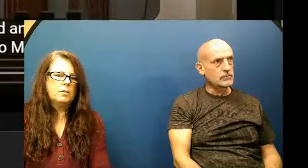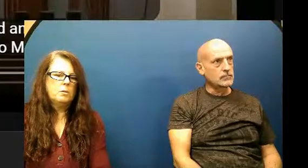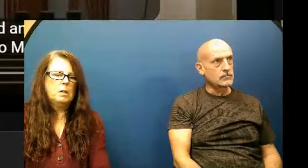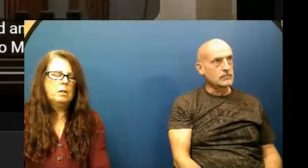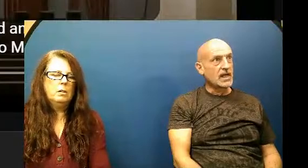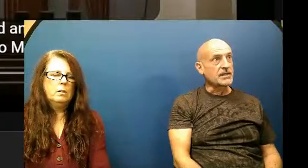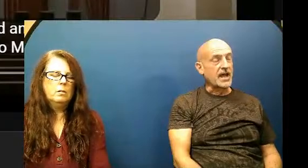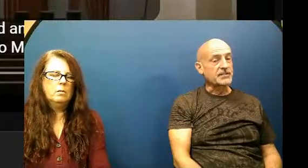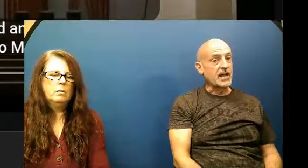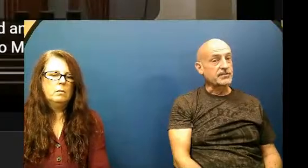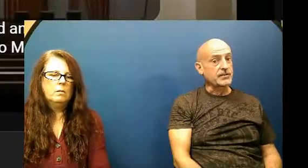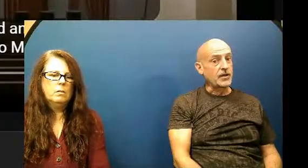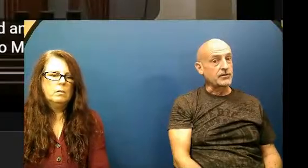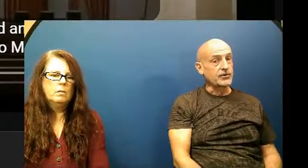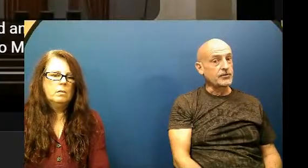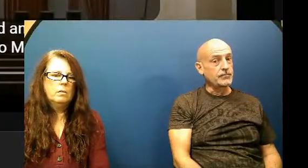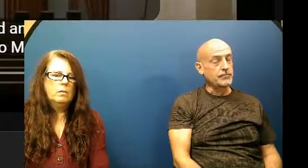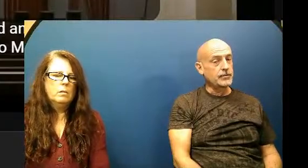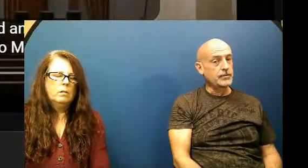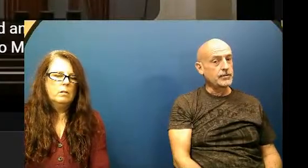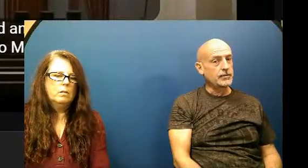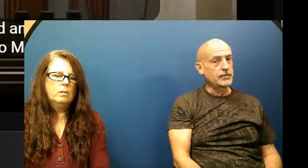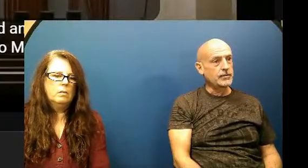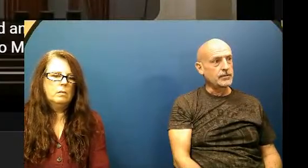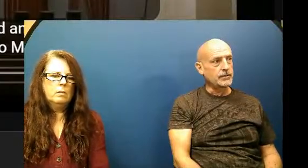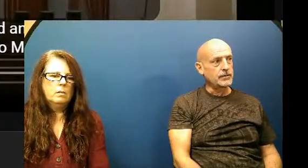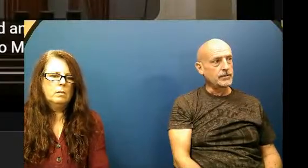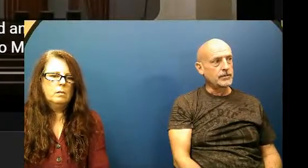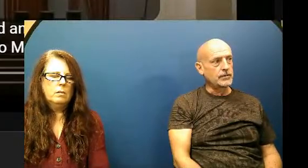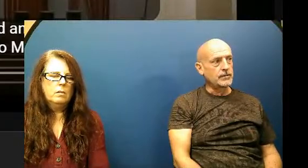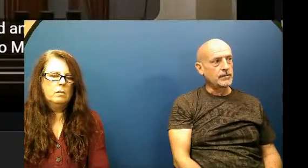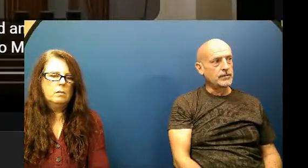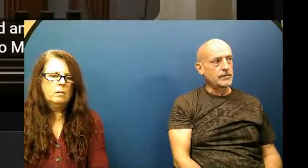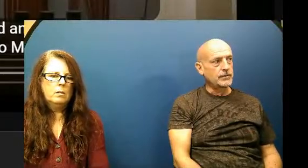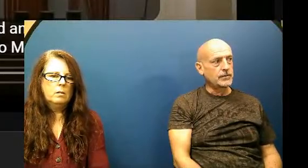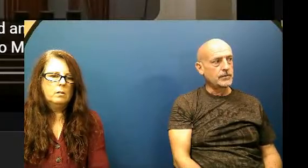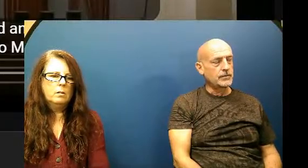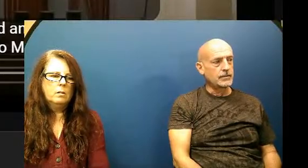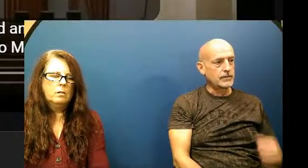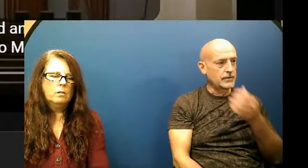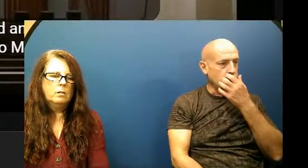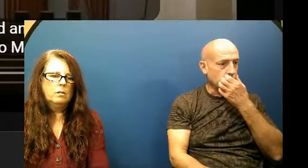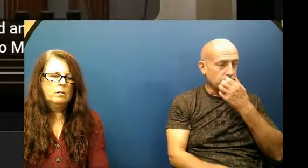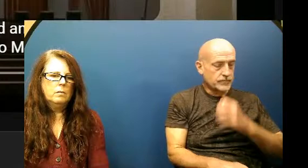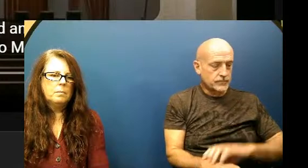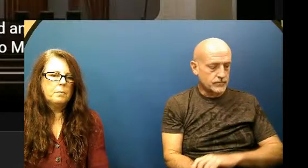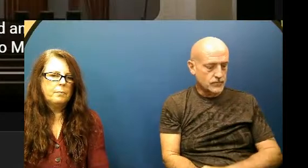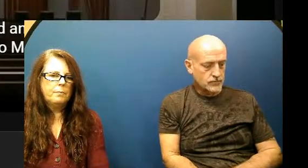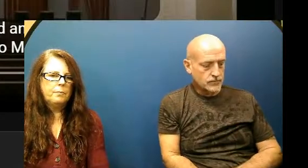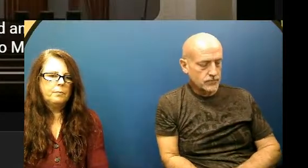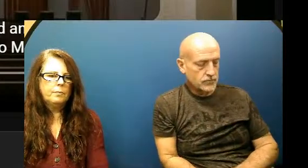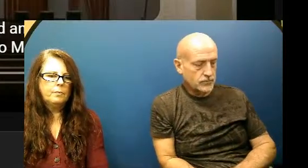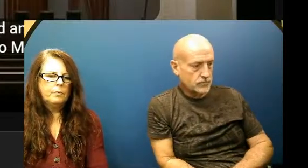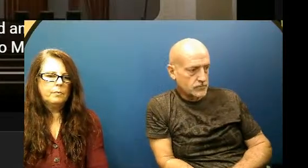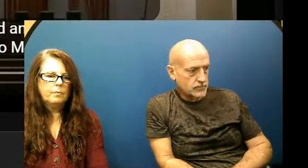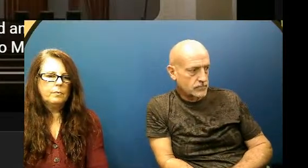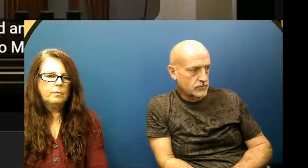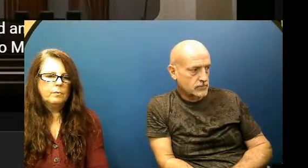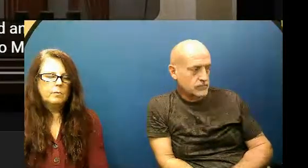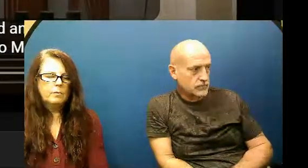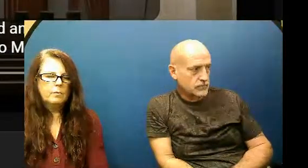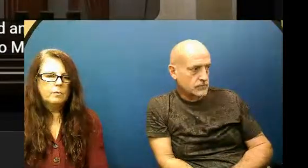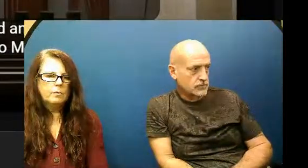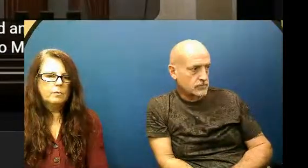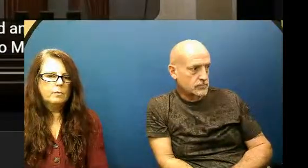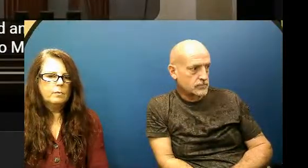In fact, our That's cases actually have not said true. we have to use a reasonable means. And if I could respond to that point specifically, I completely agree. It's